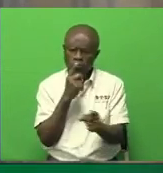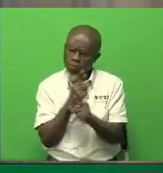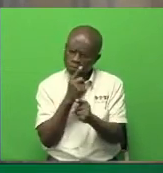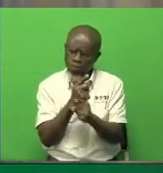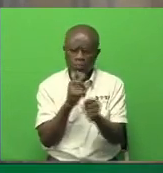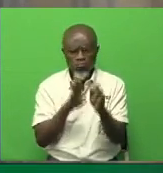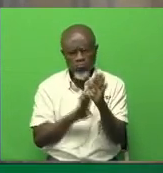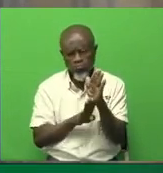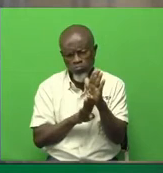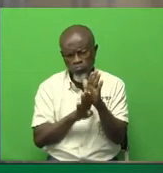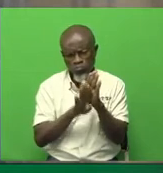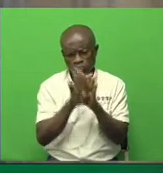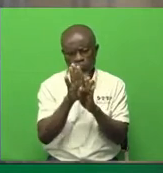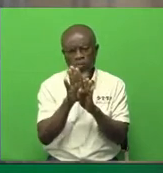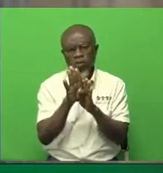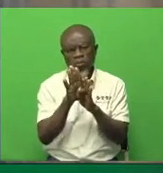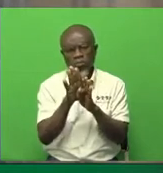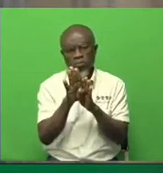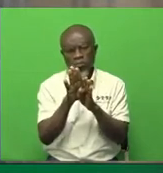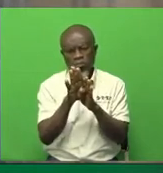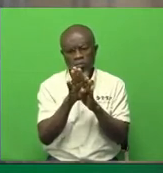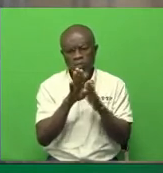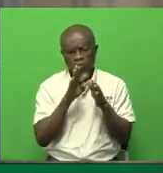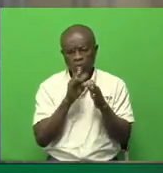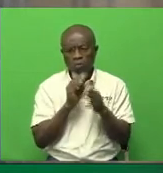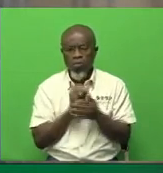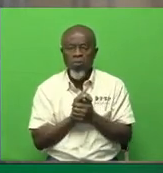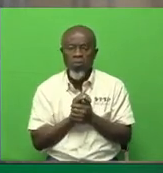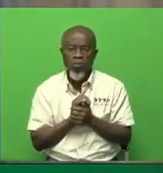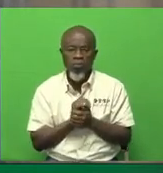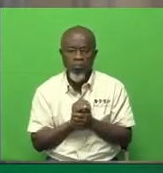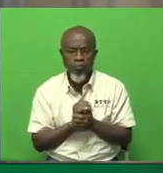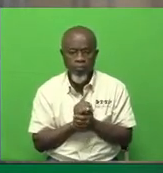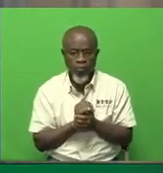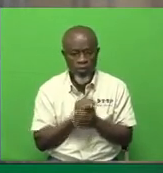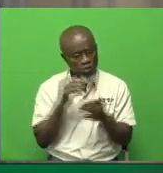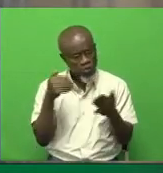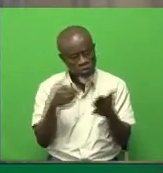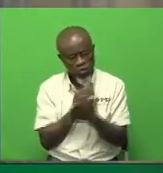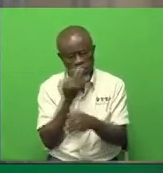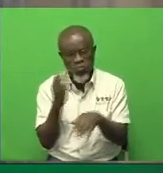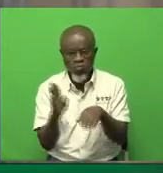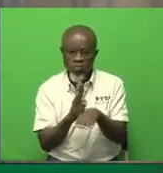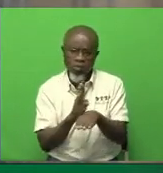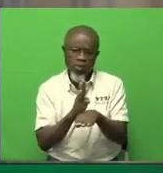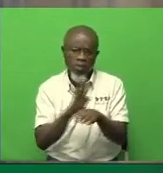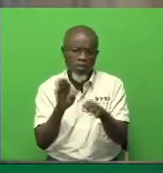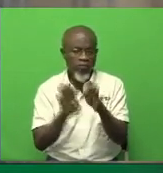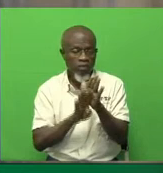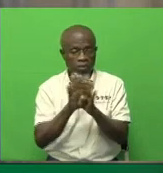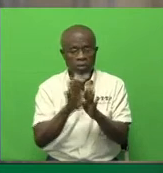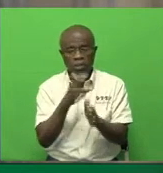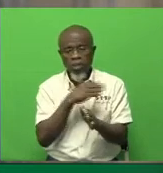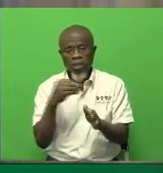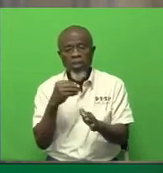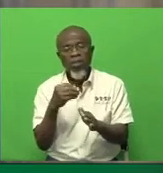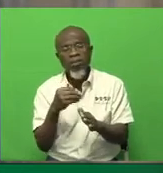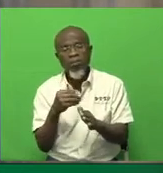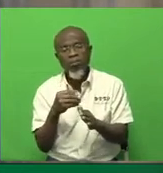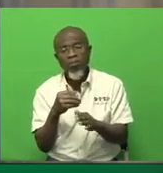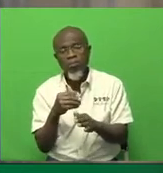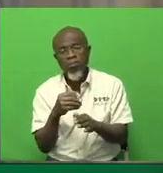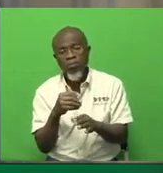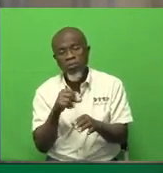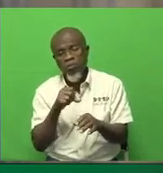jobs to focus heavily on diversification and new business development so that people will people